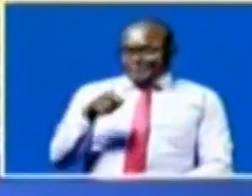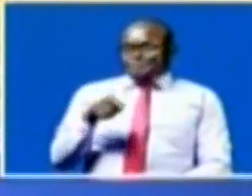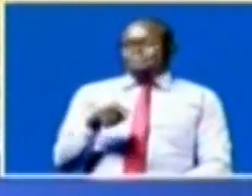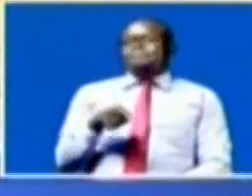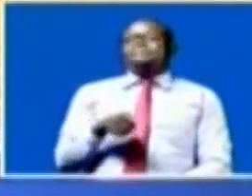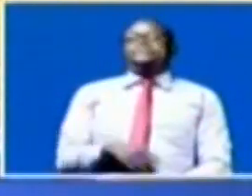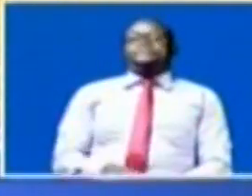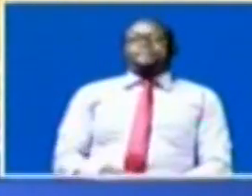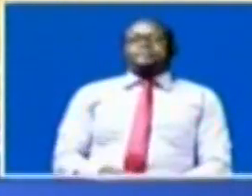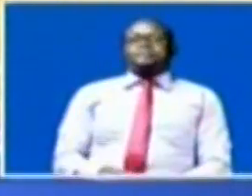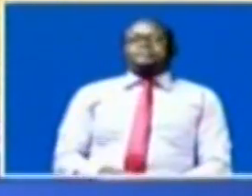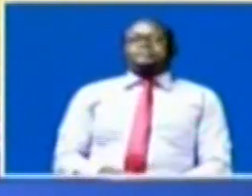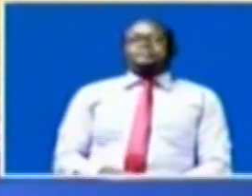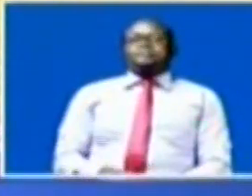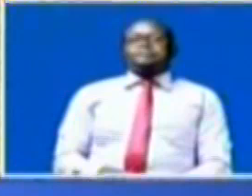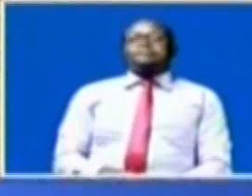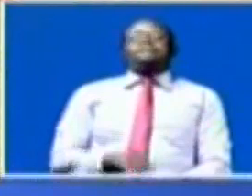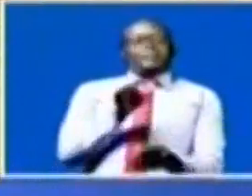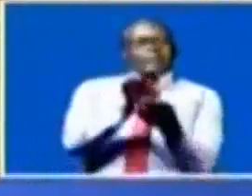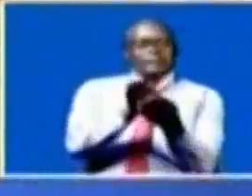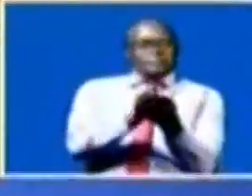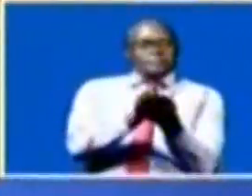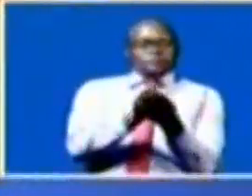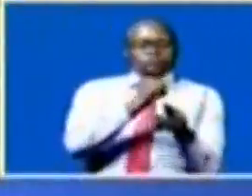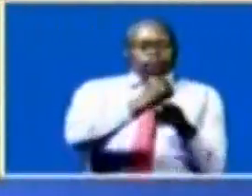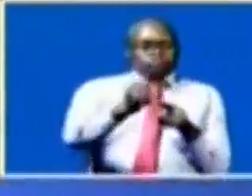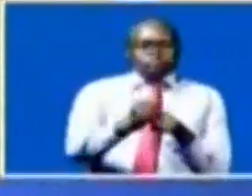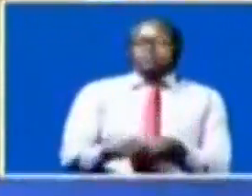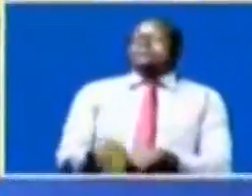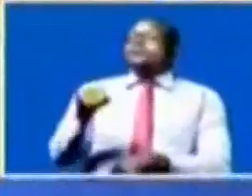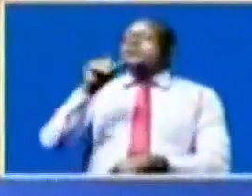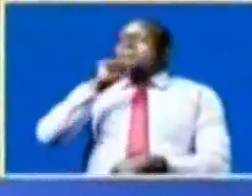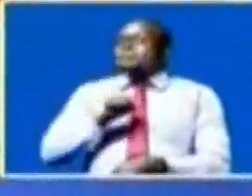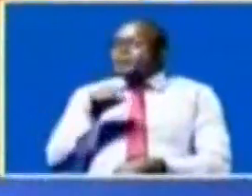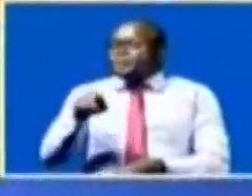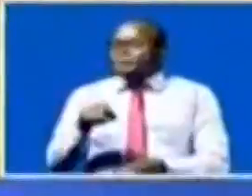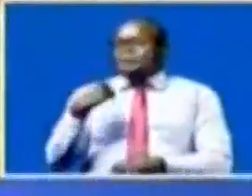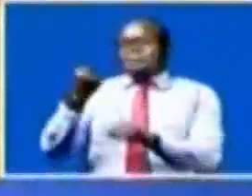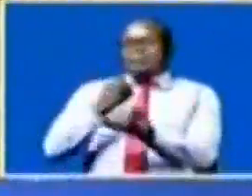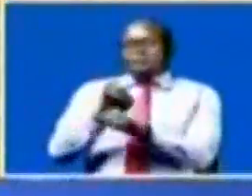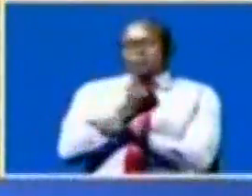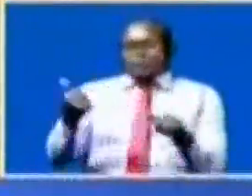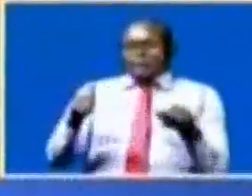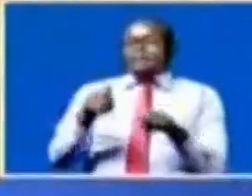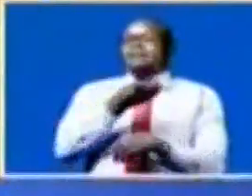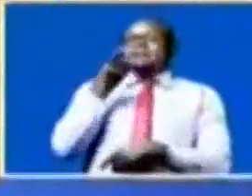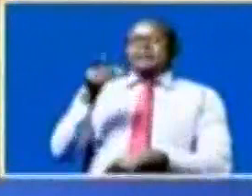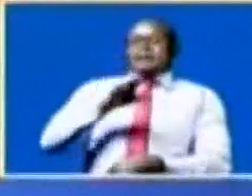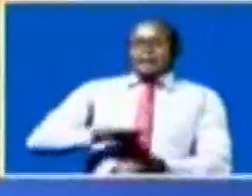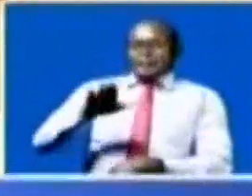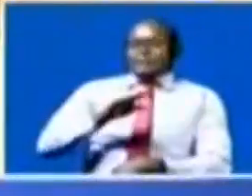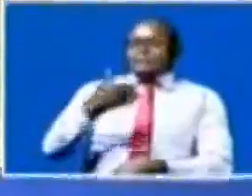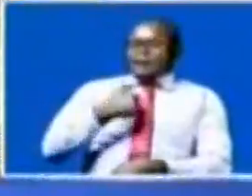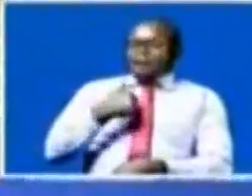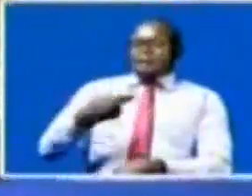inakuwa hizo madume yote inakuwa ya mbegu. According to Mzee Paul, dopa sheep performs well in semi-arid areas. They